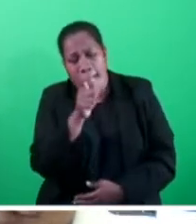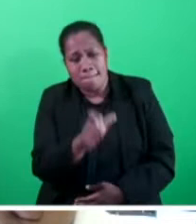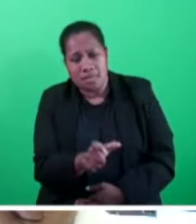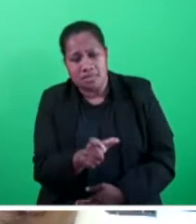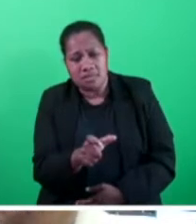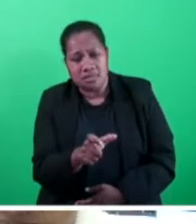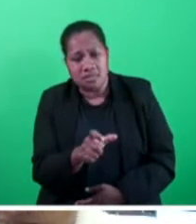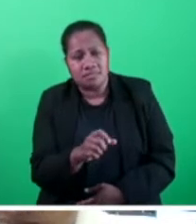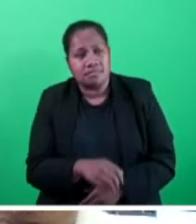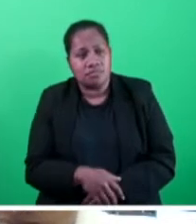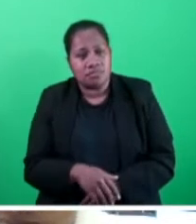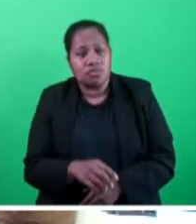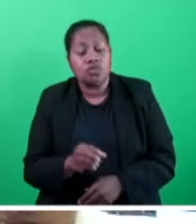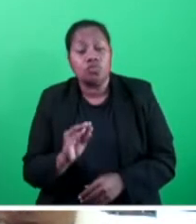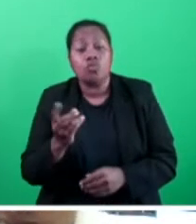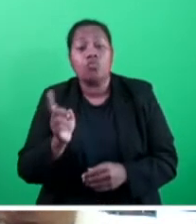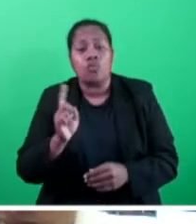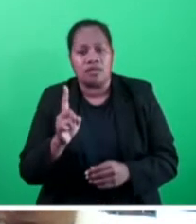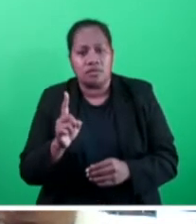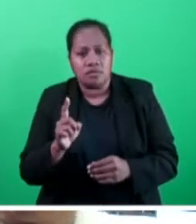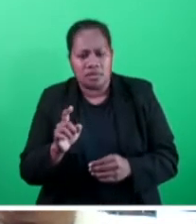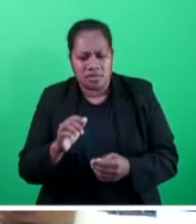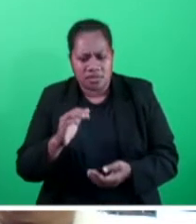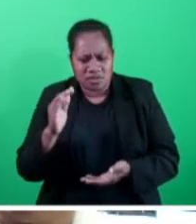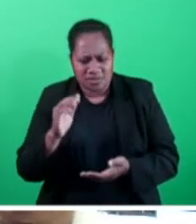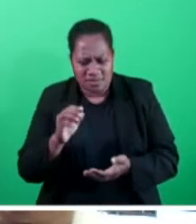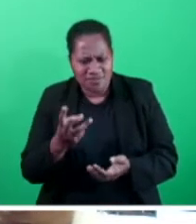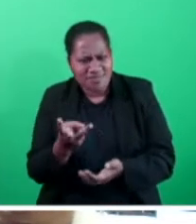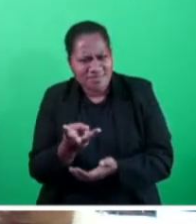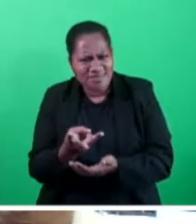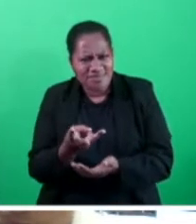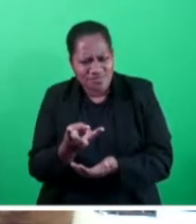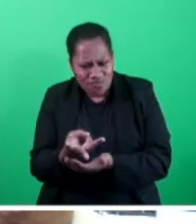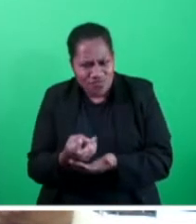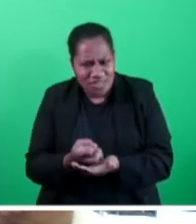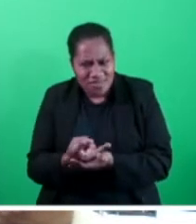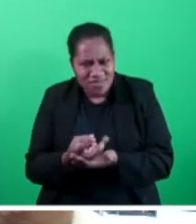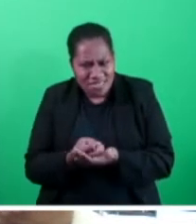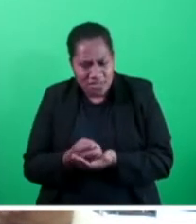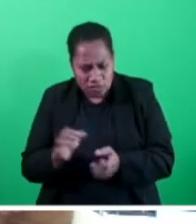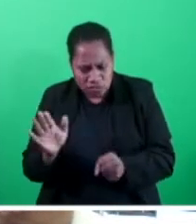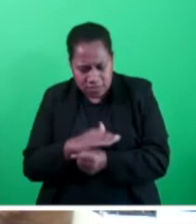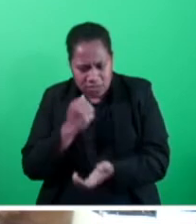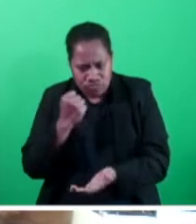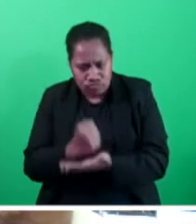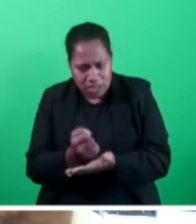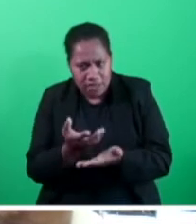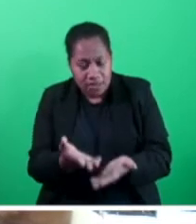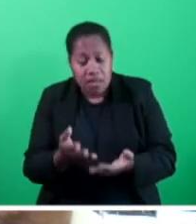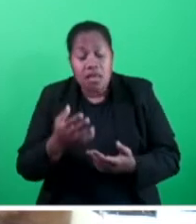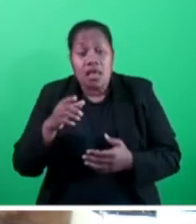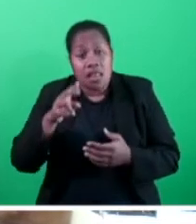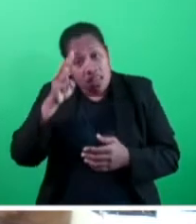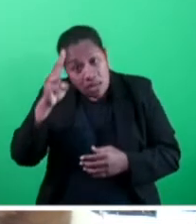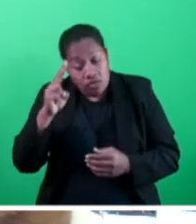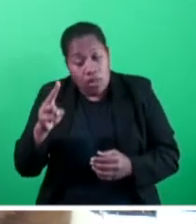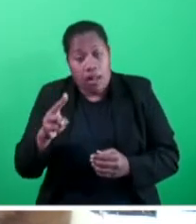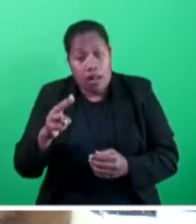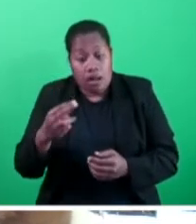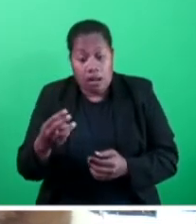a just minimum wage. Mr. Speaker, a national minimum wage must